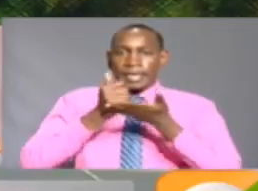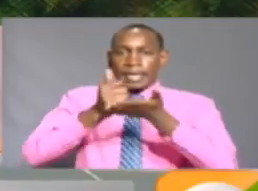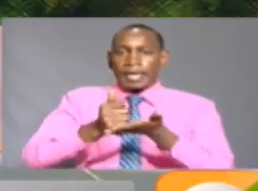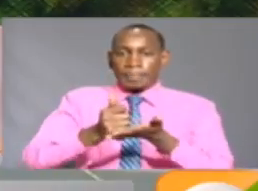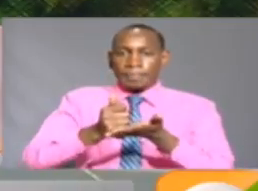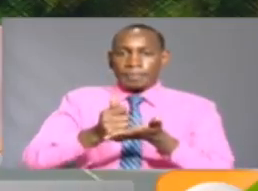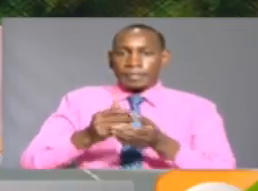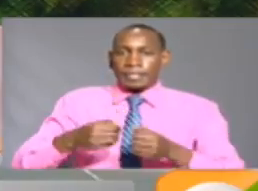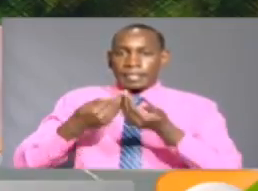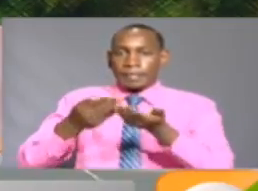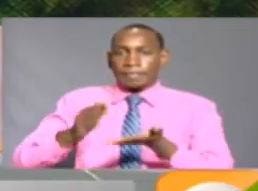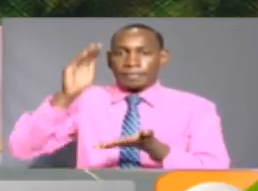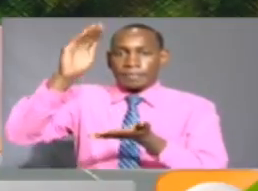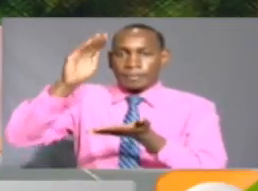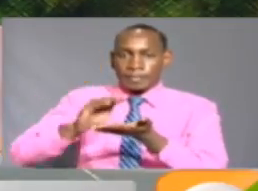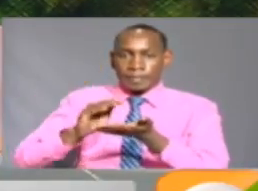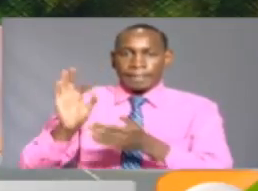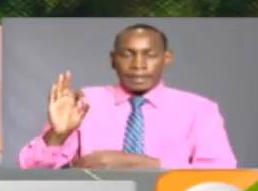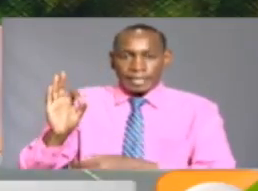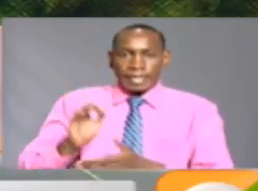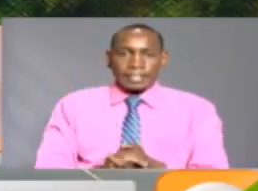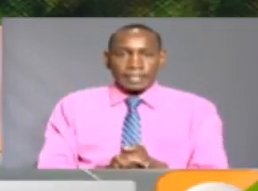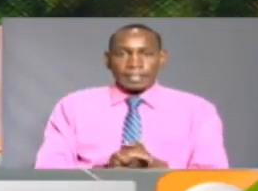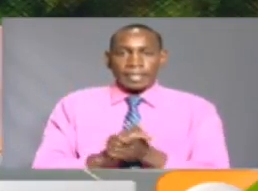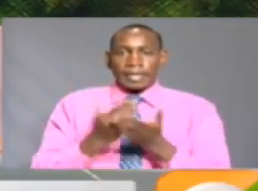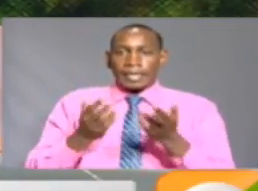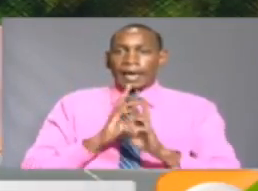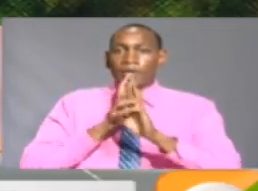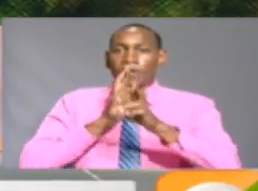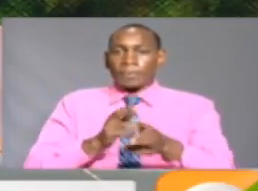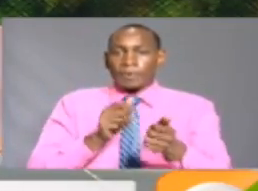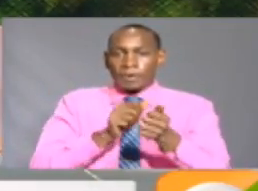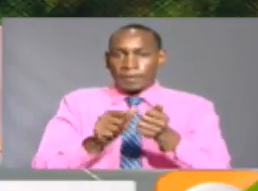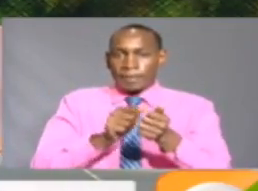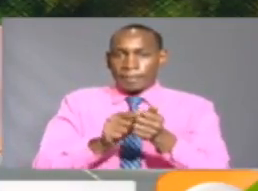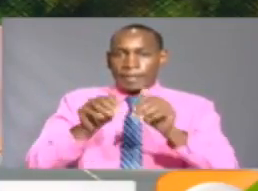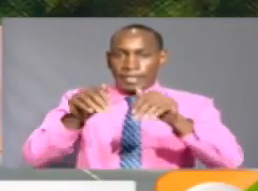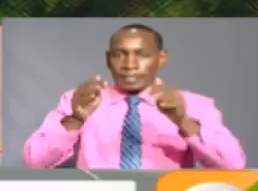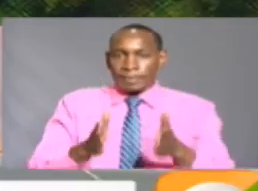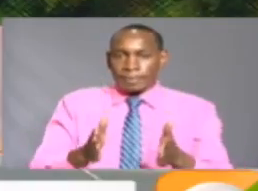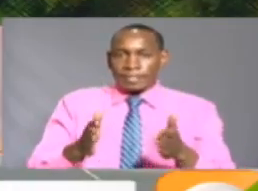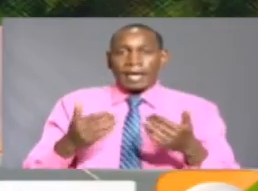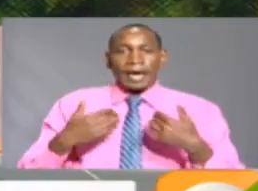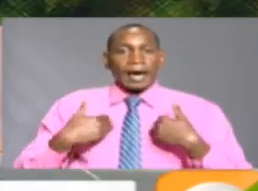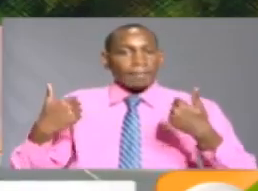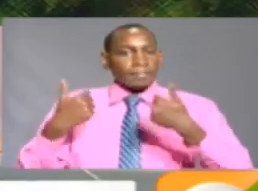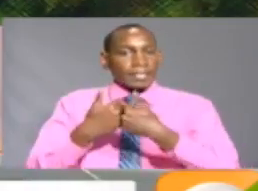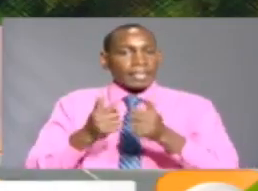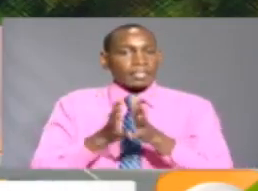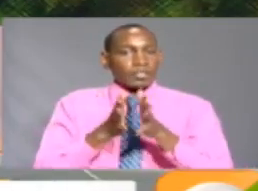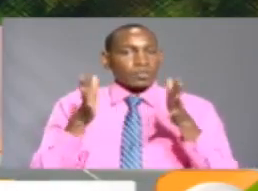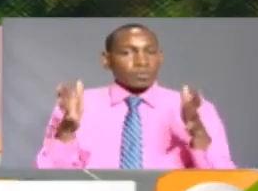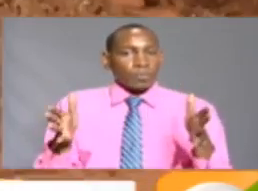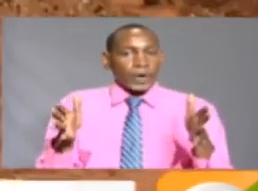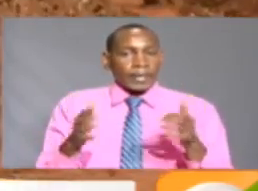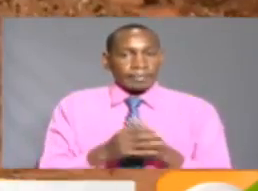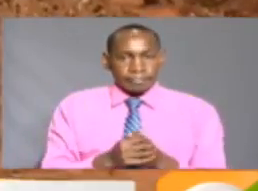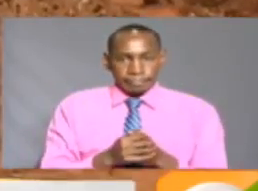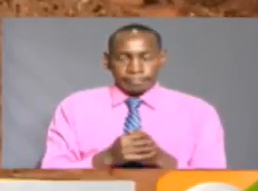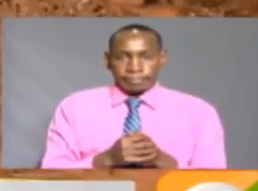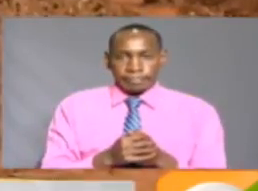subsidized fertilizer to farmers. And as Raquel Muigai now reports, maize farmers have been left between a rock and a hard place.